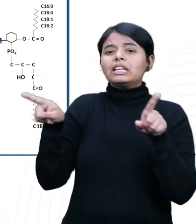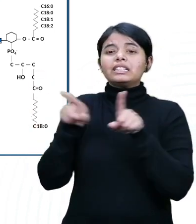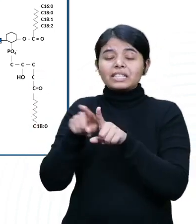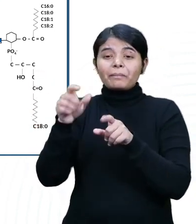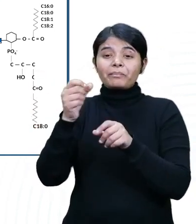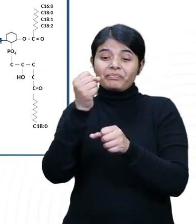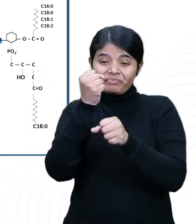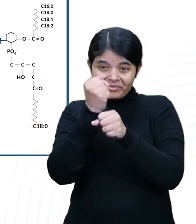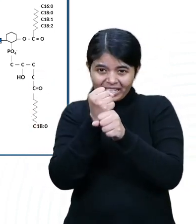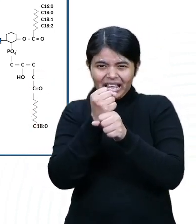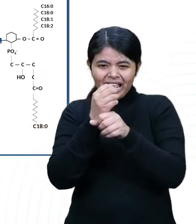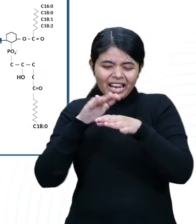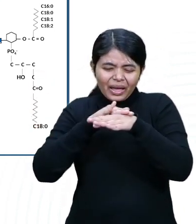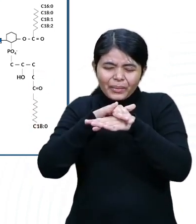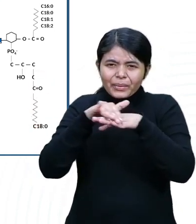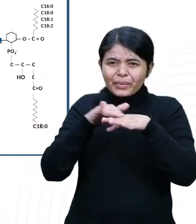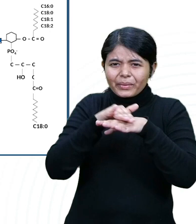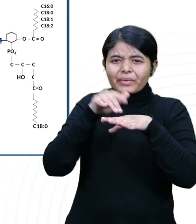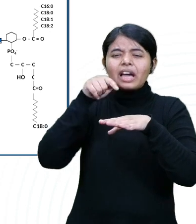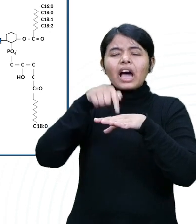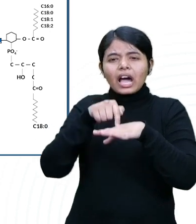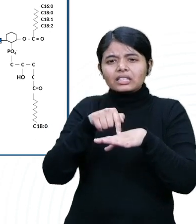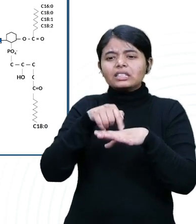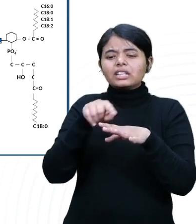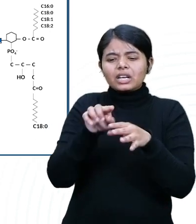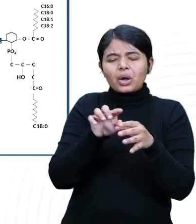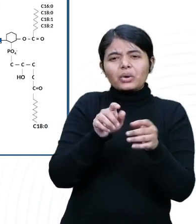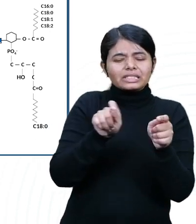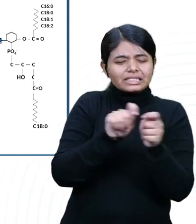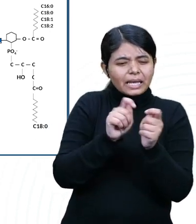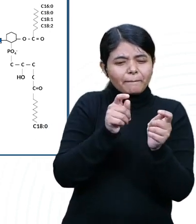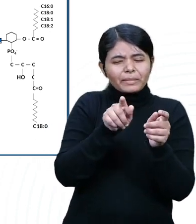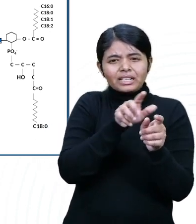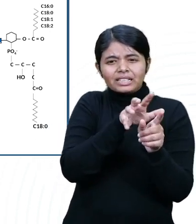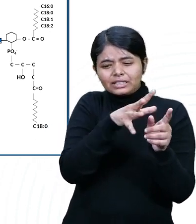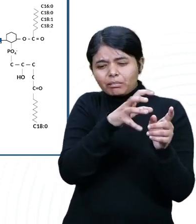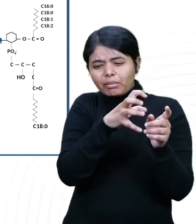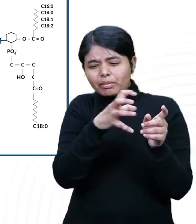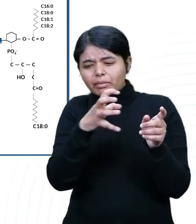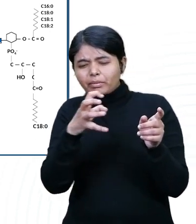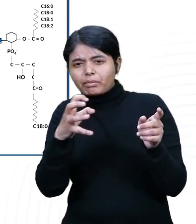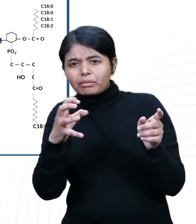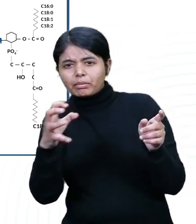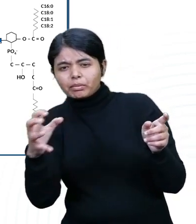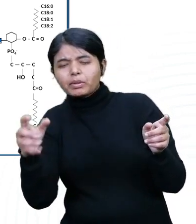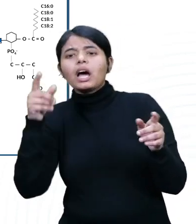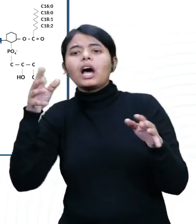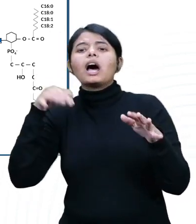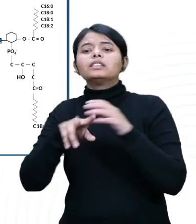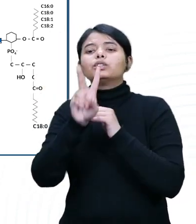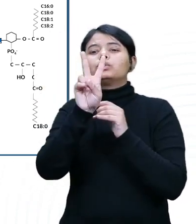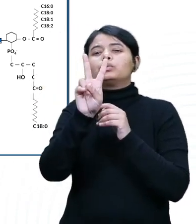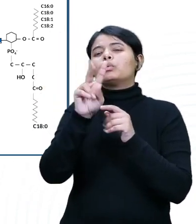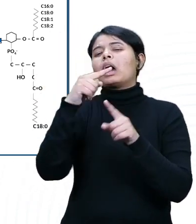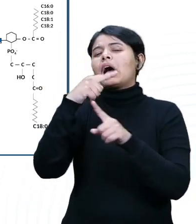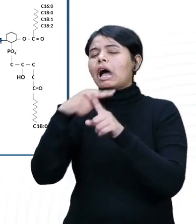residues. Now the proteins are attached to the third mannose residues via their C term and with